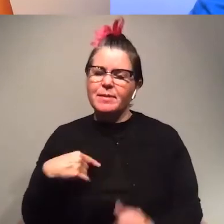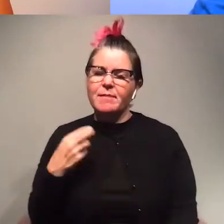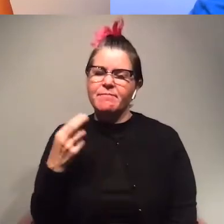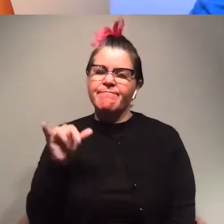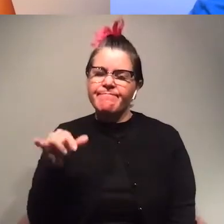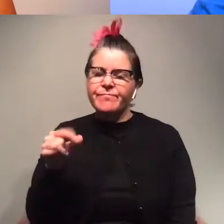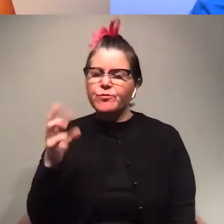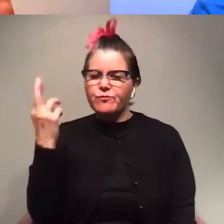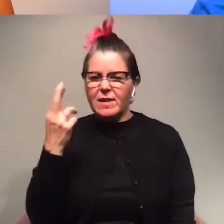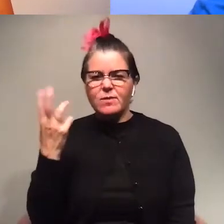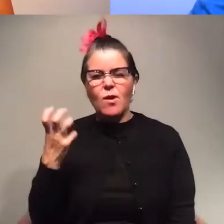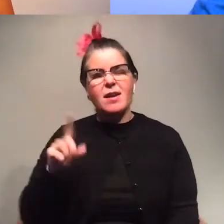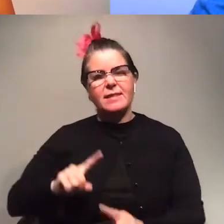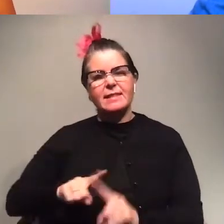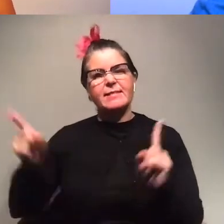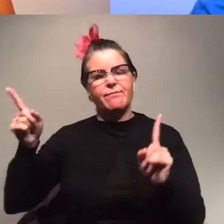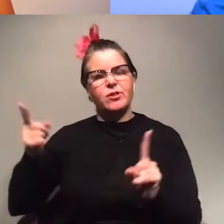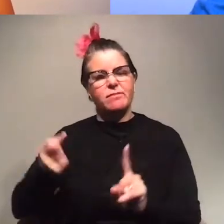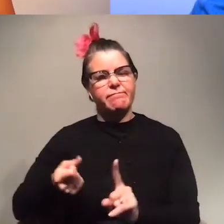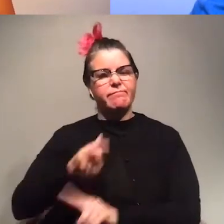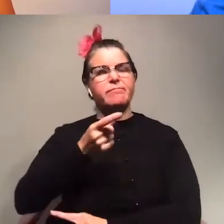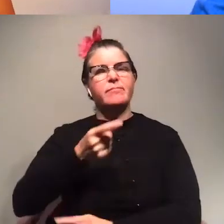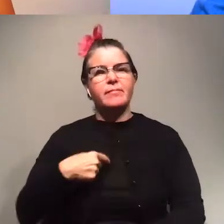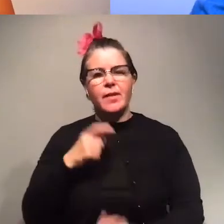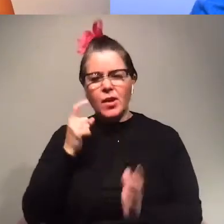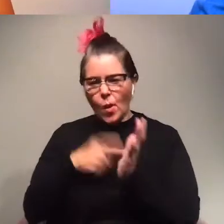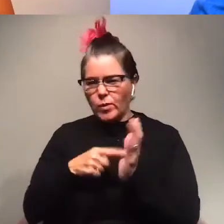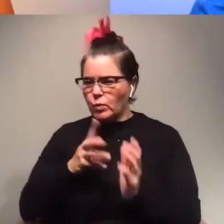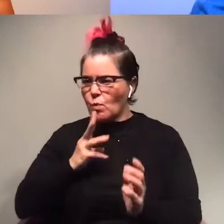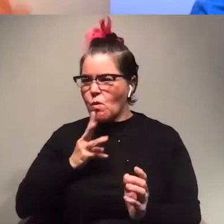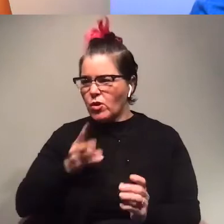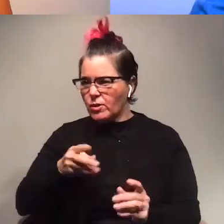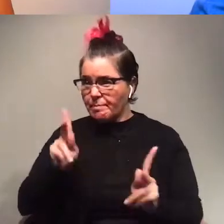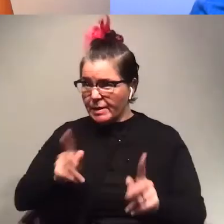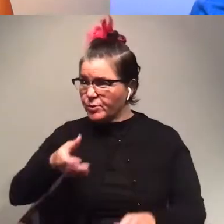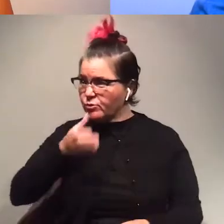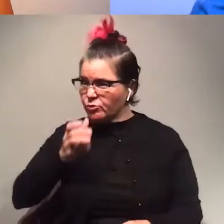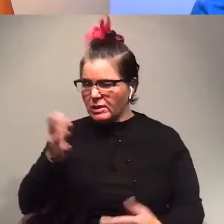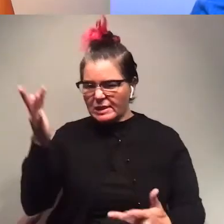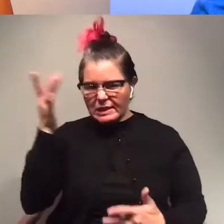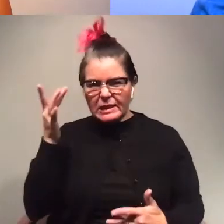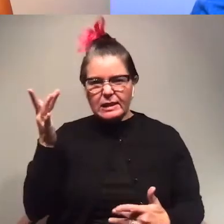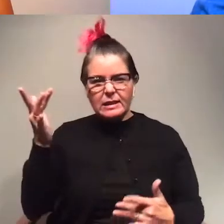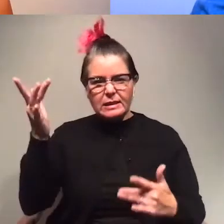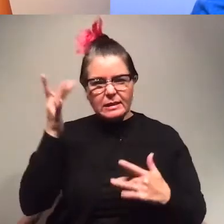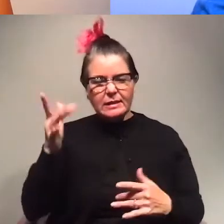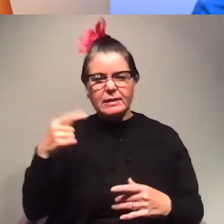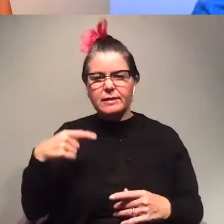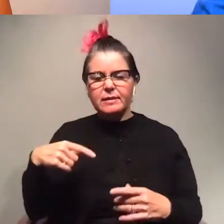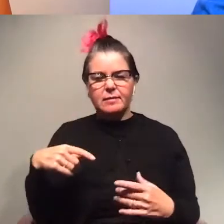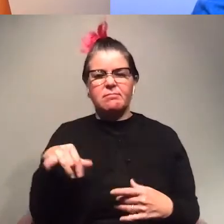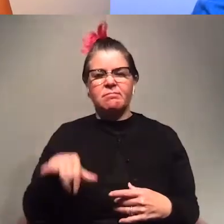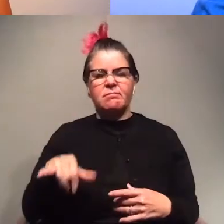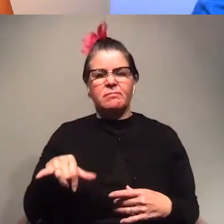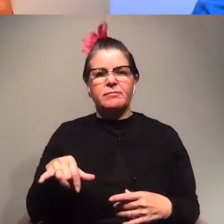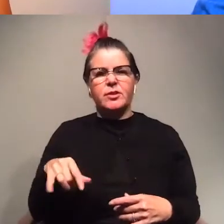little different. And I was noticing that people were getting sick from the water that they were drinking, like my colleagues that were there. And so it just brought to me like a lot